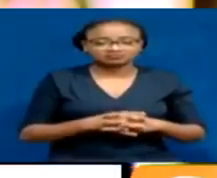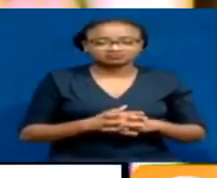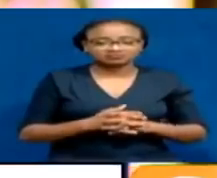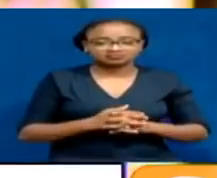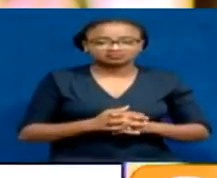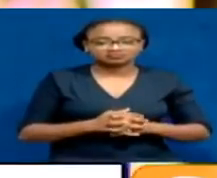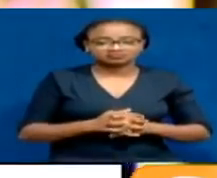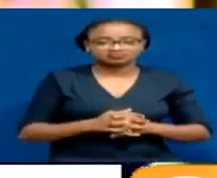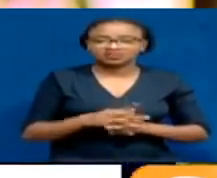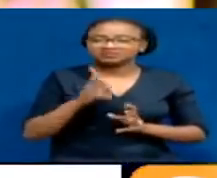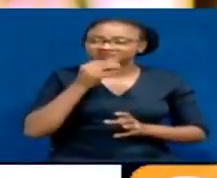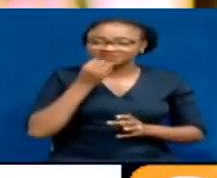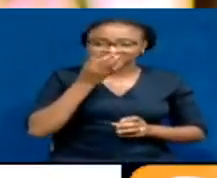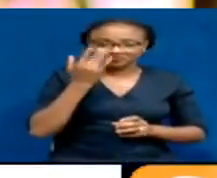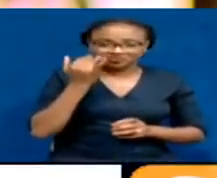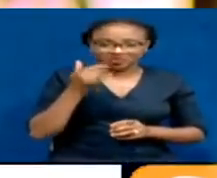I've said why.